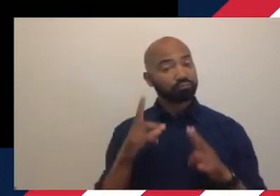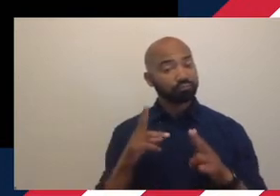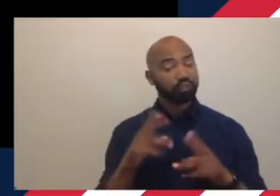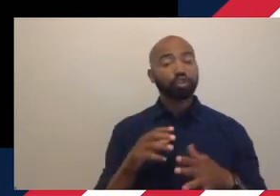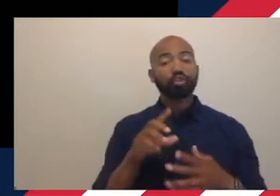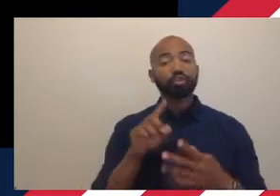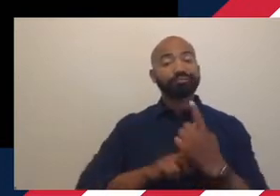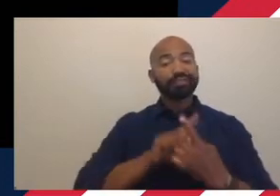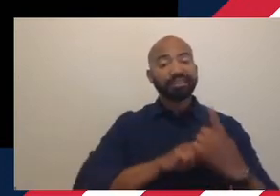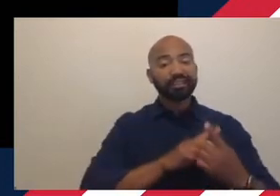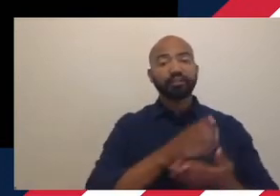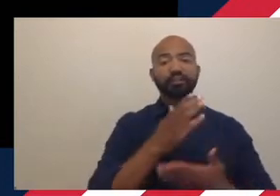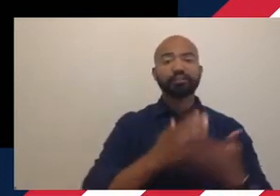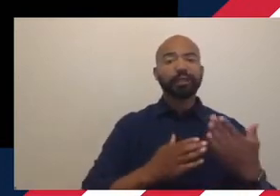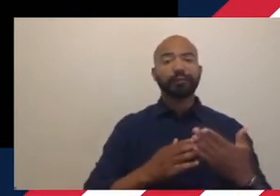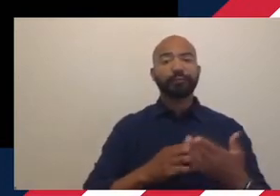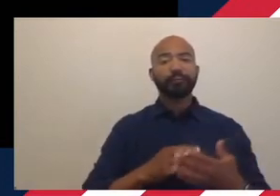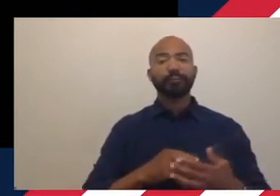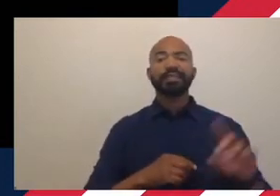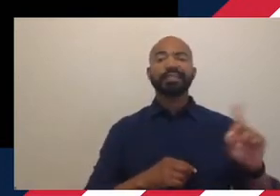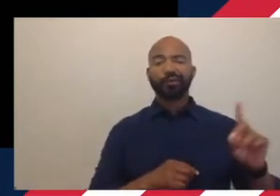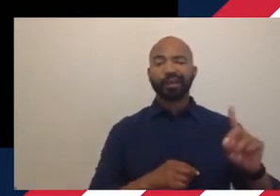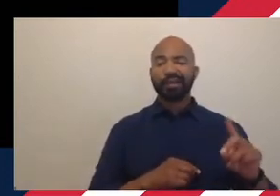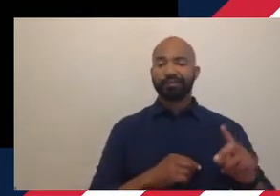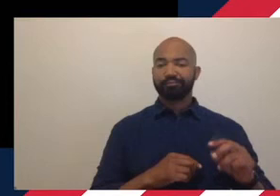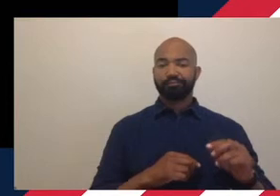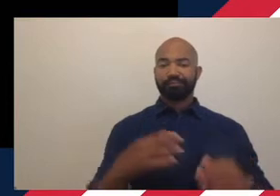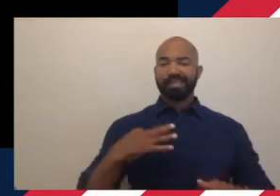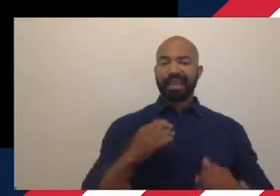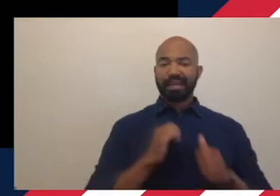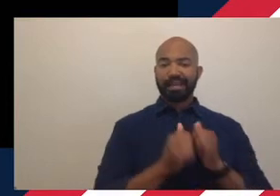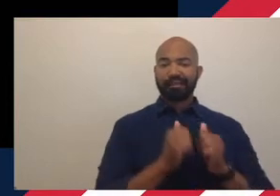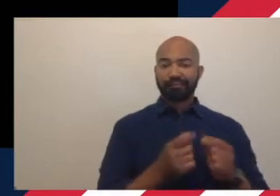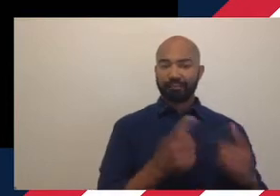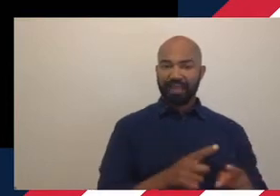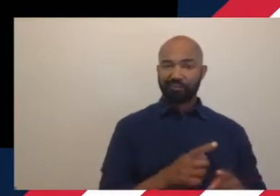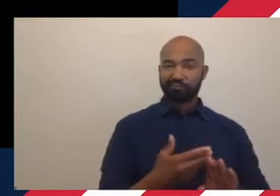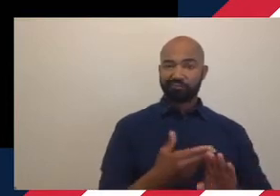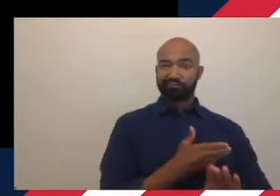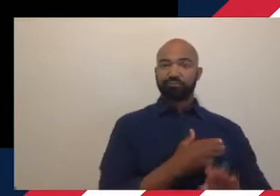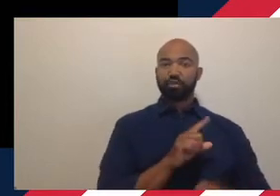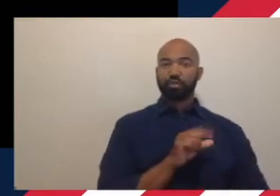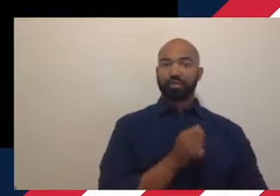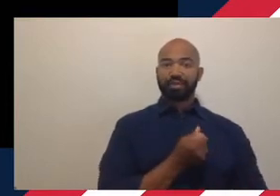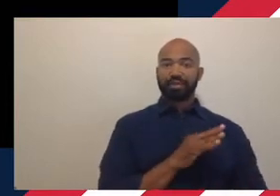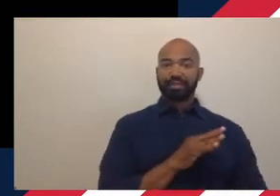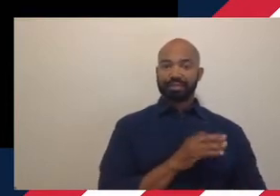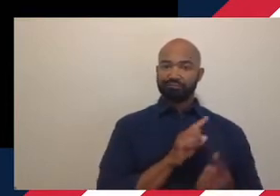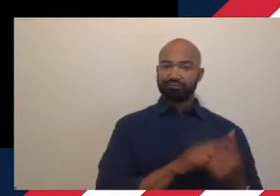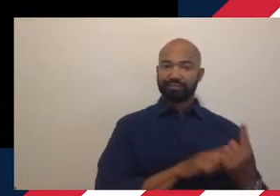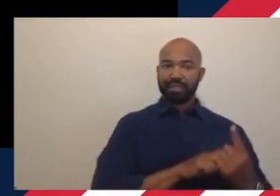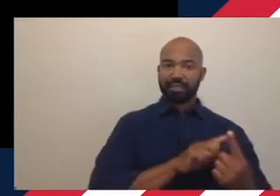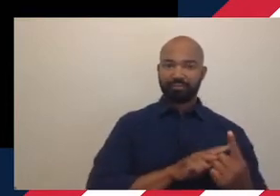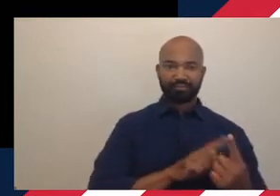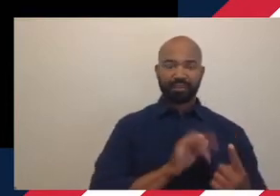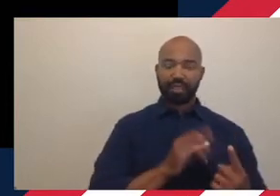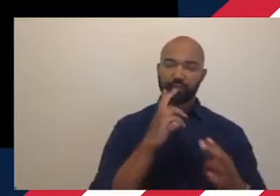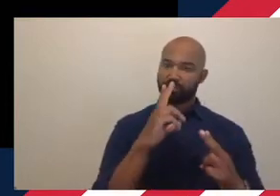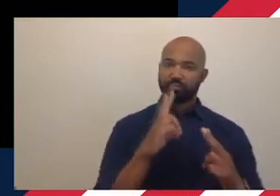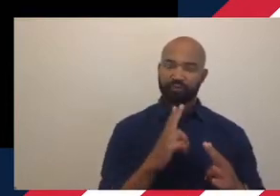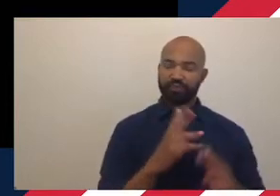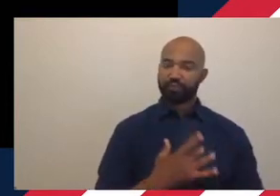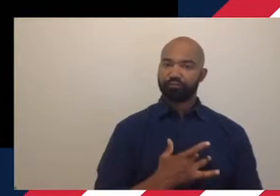Democratic candidates earlier in 2019. What a privilege.